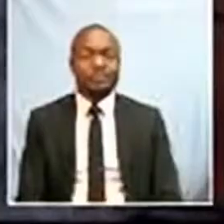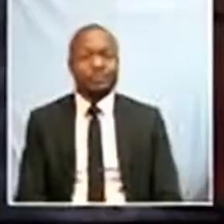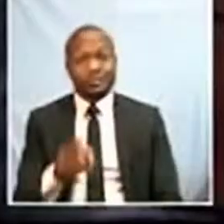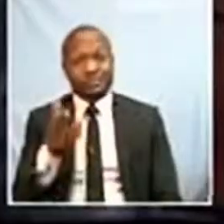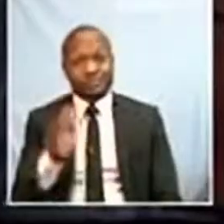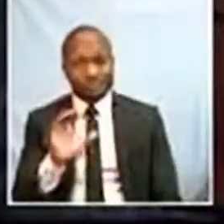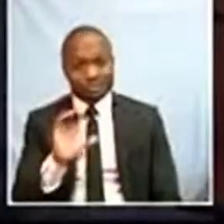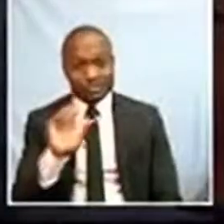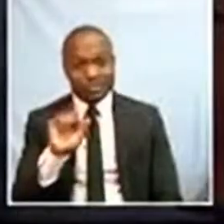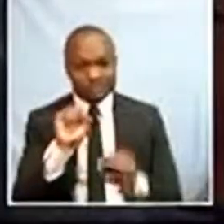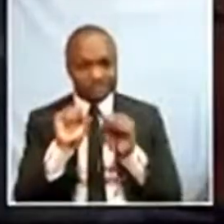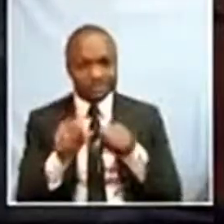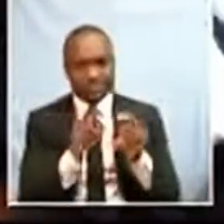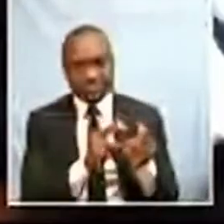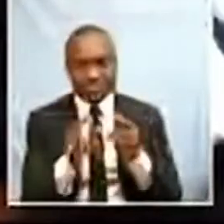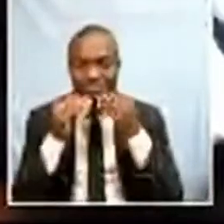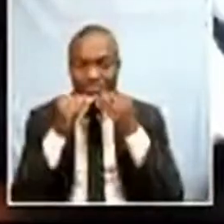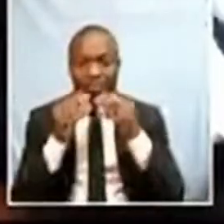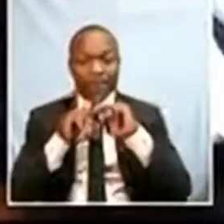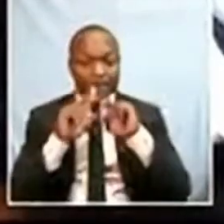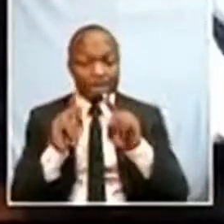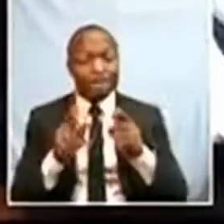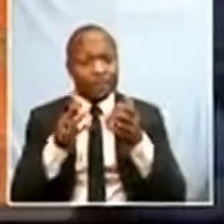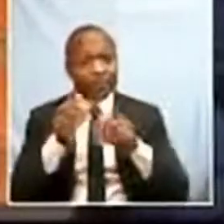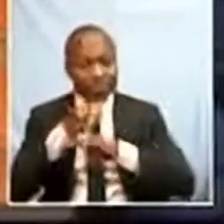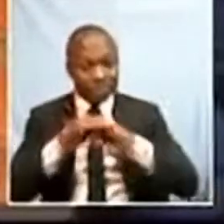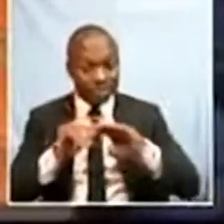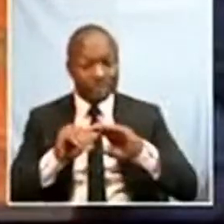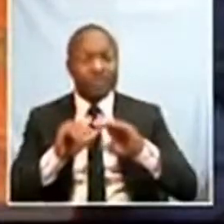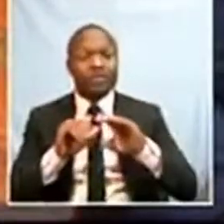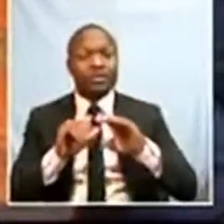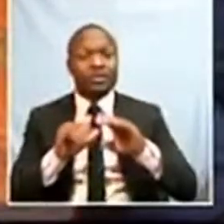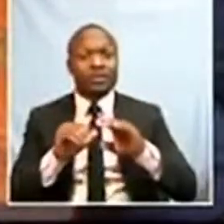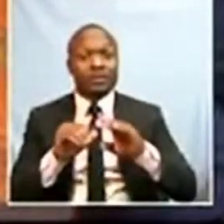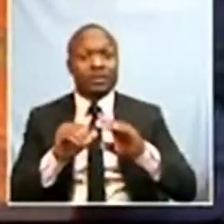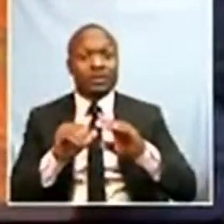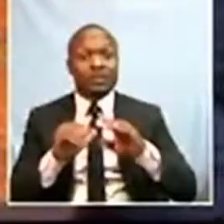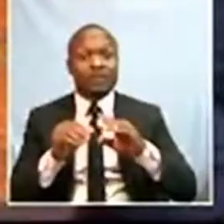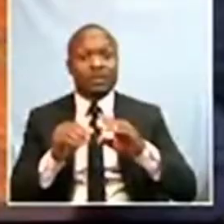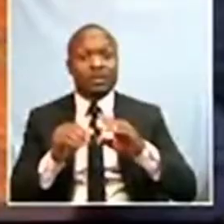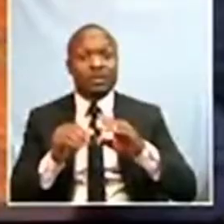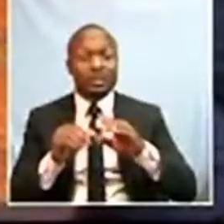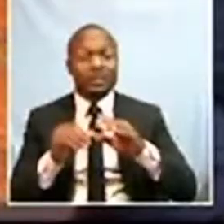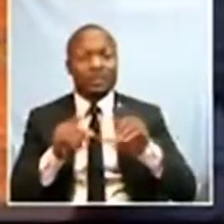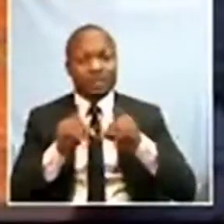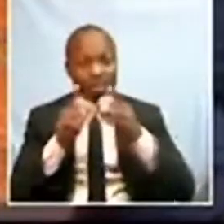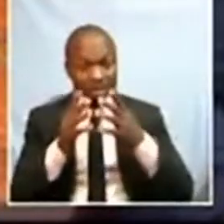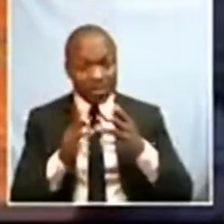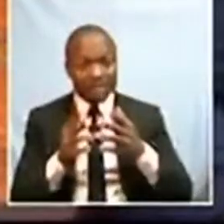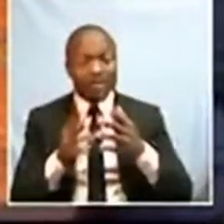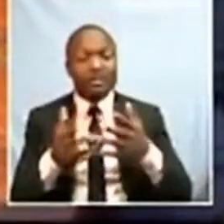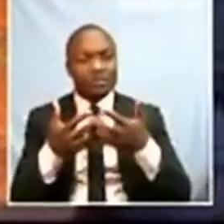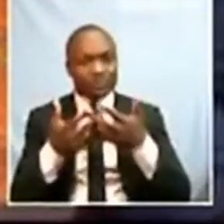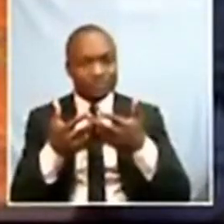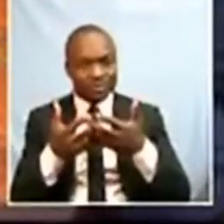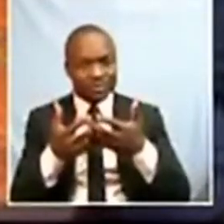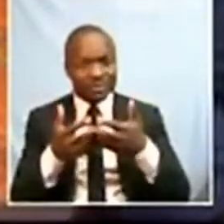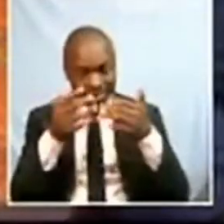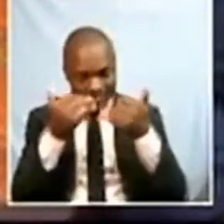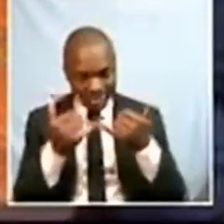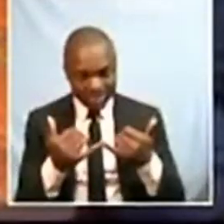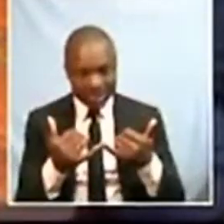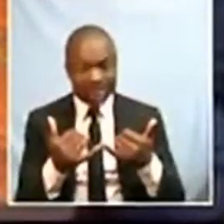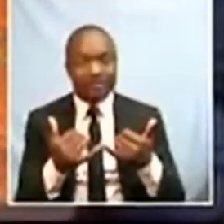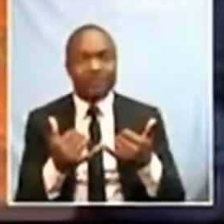Yes, yes, you may respond. Thank you, Chair. I would like to call upon the current Director Engineering to shed more light